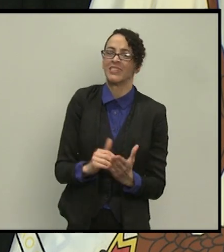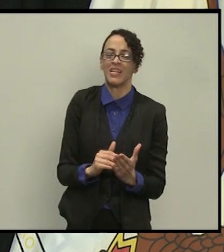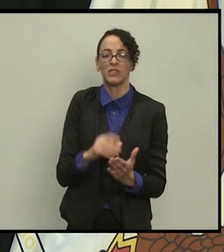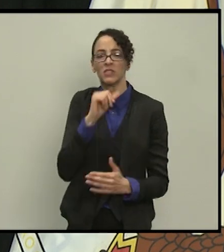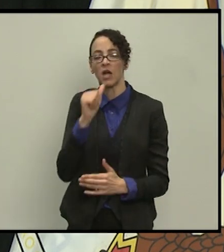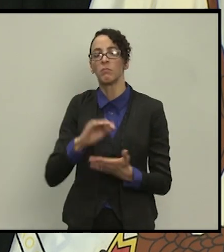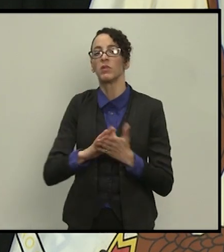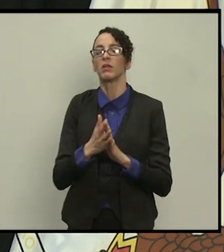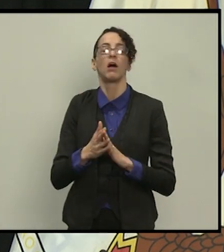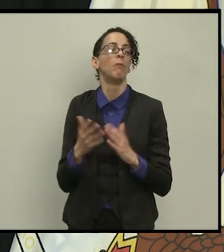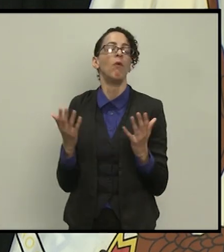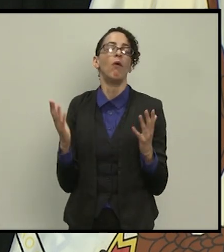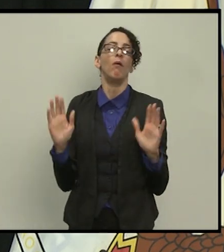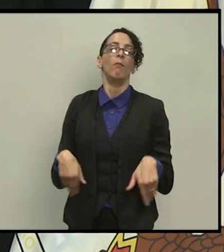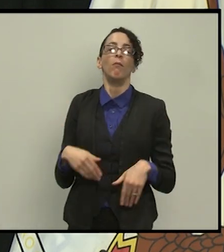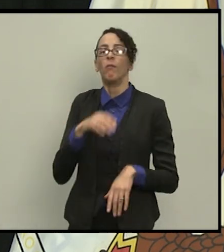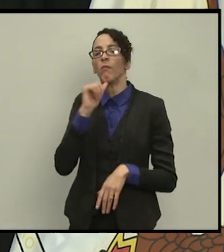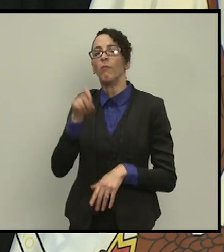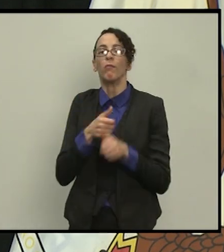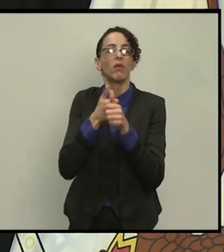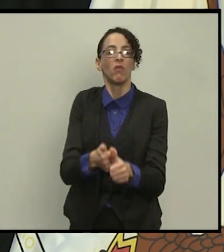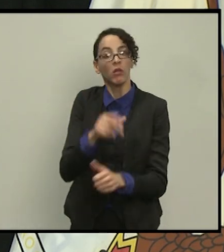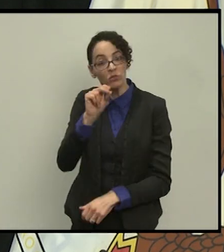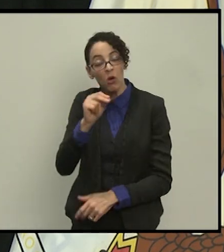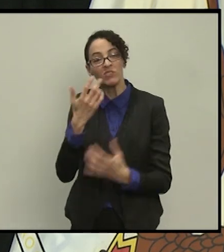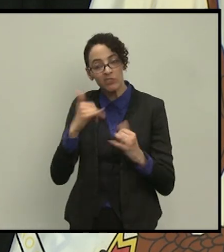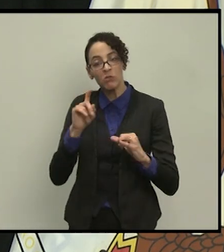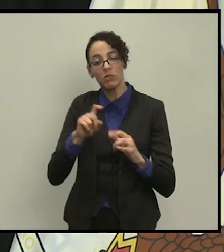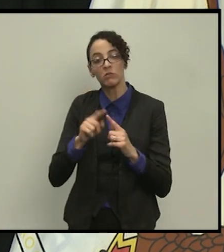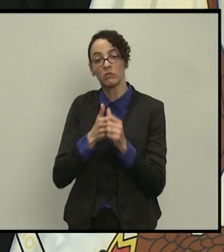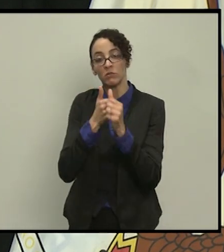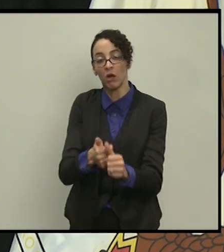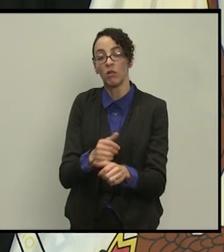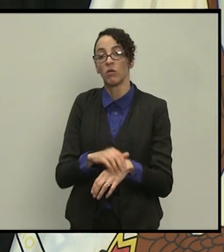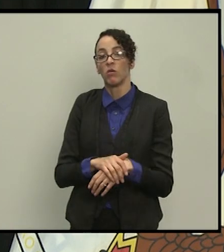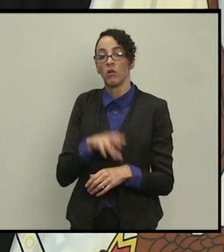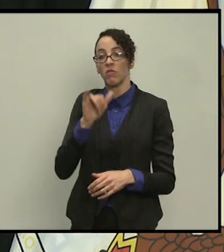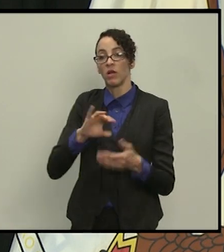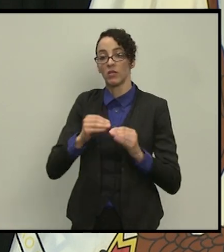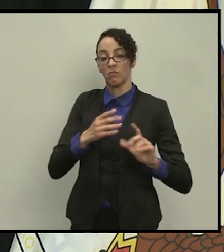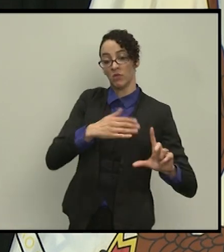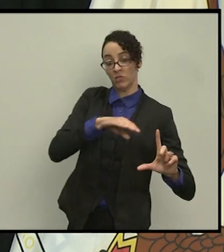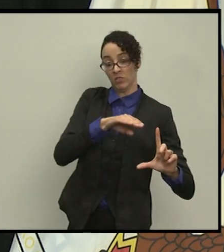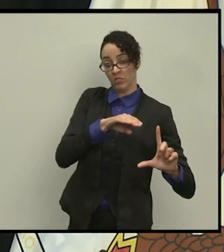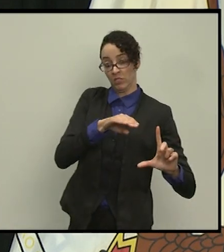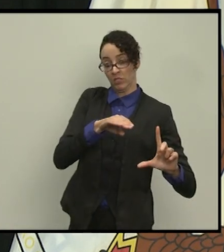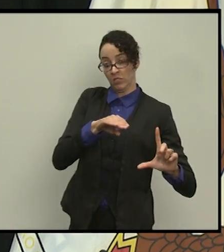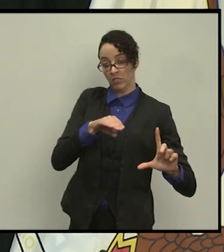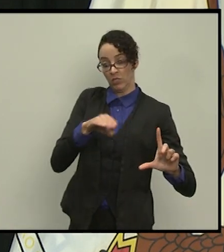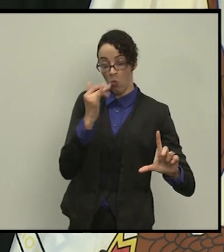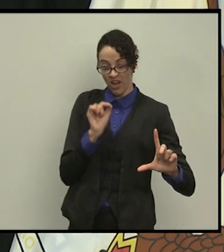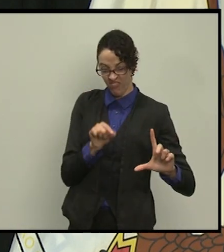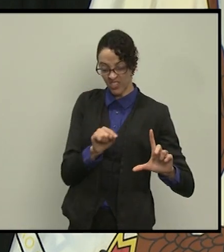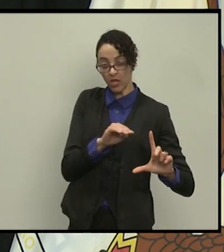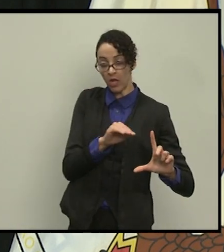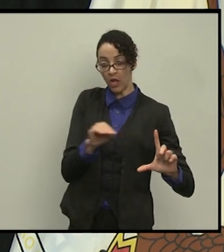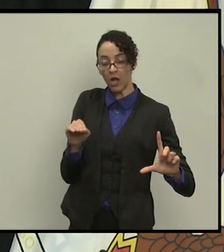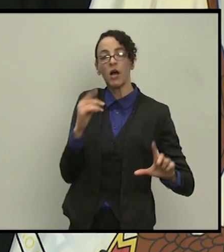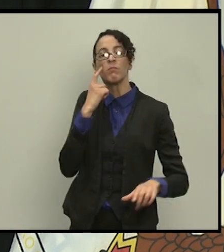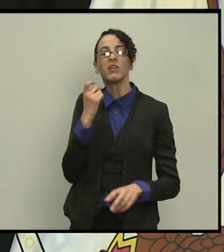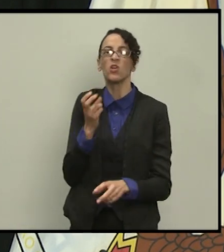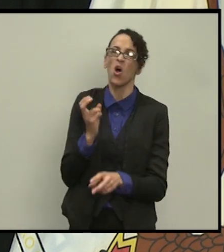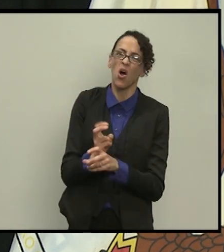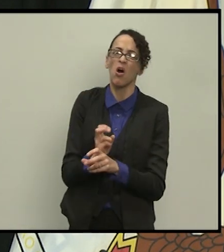The fact that the curve that I just talked about is relatively flat is, again, because of the work, the hard work that all